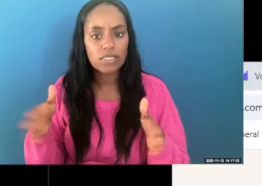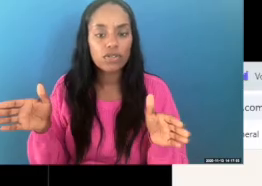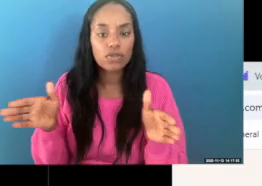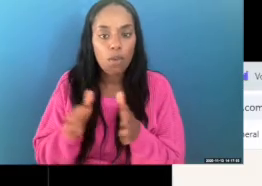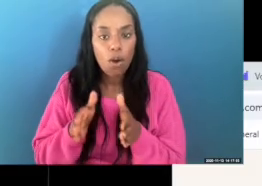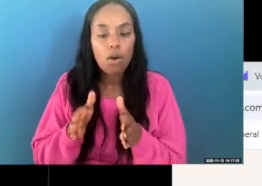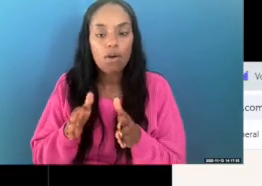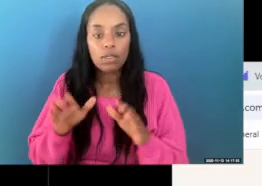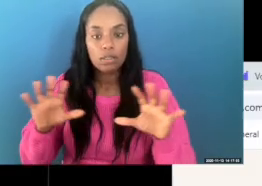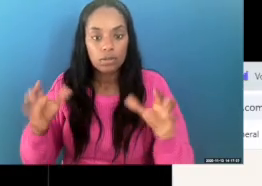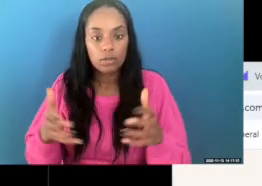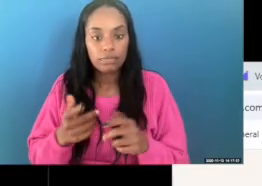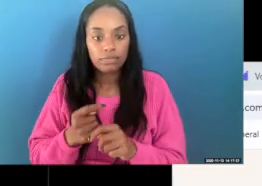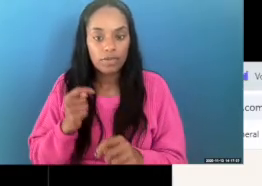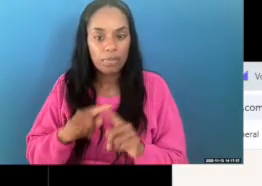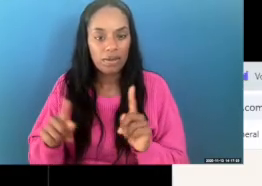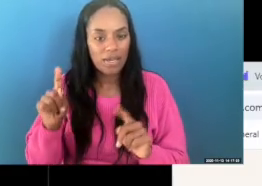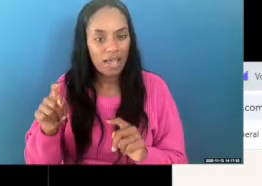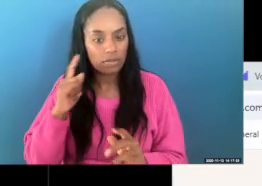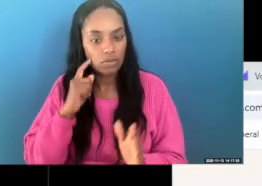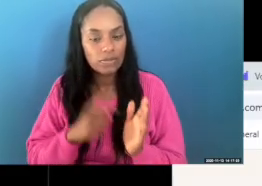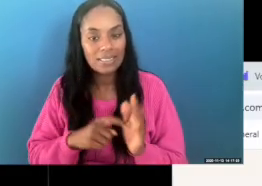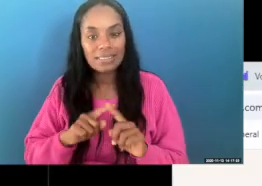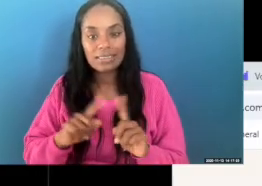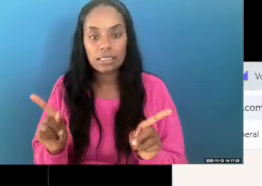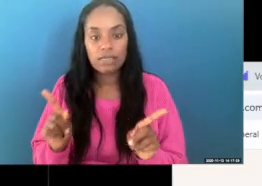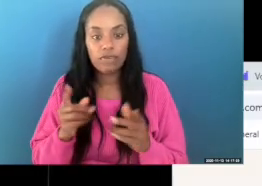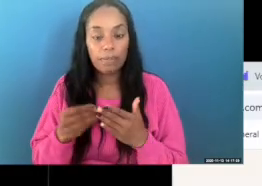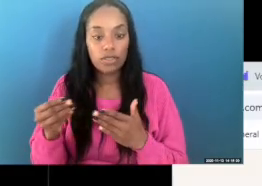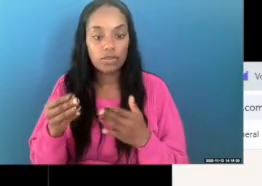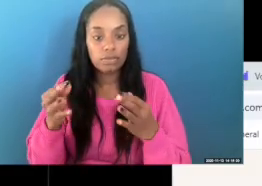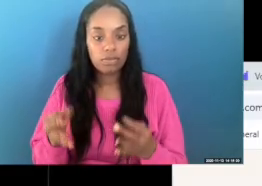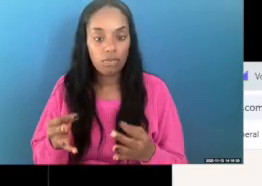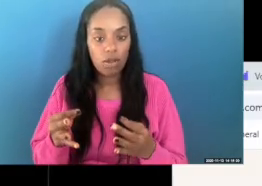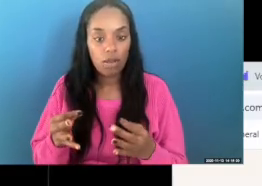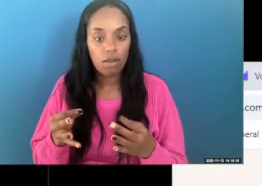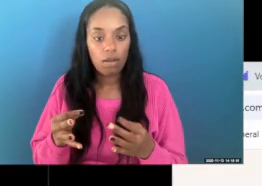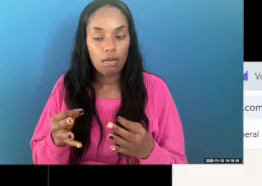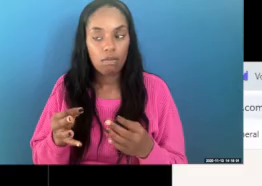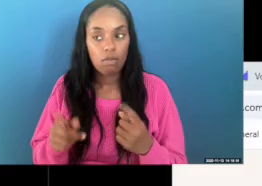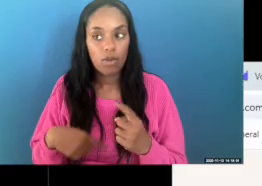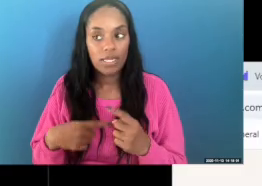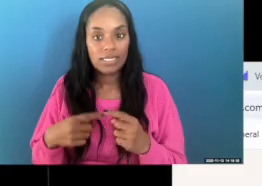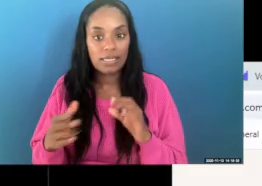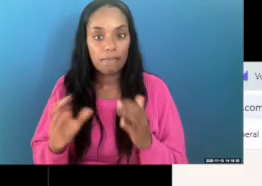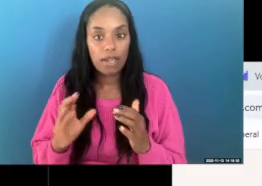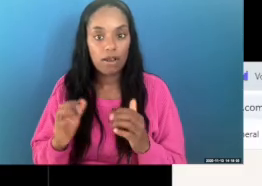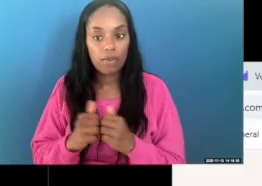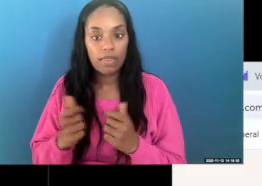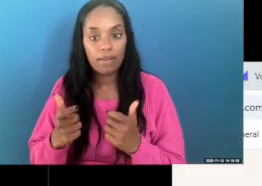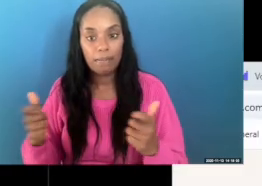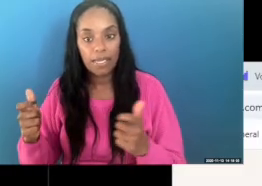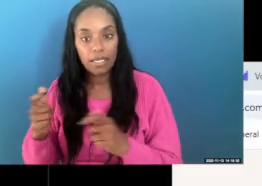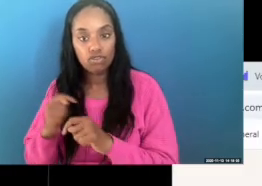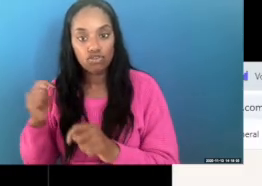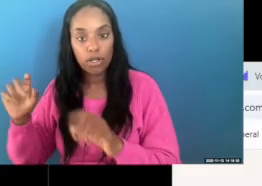e-fleet pilot project, and we have a number of other programs that are specifically geared towards small fleets. But I think, generally